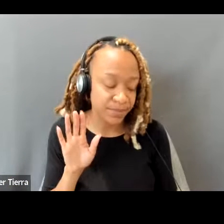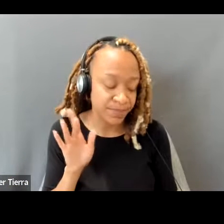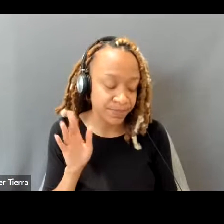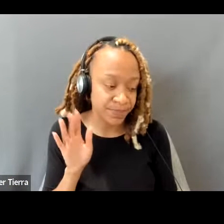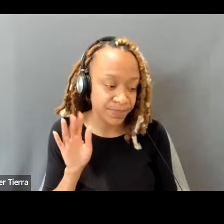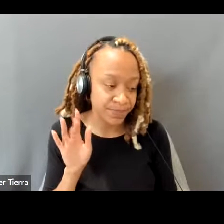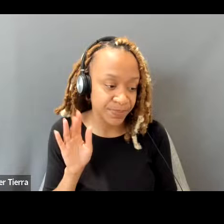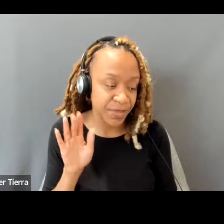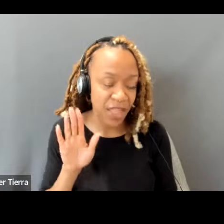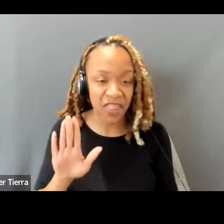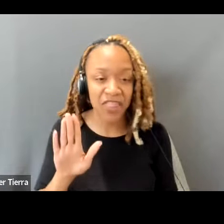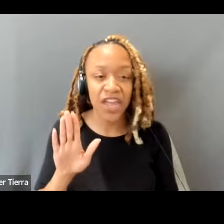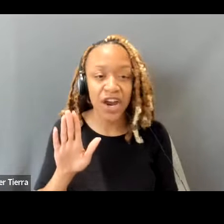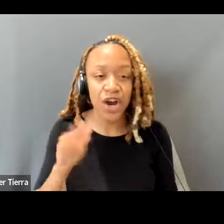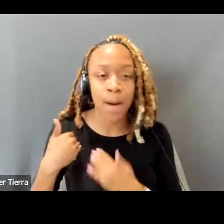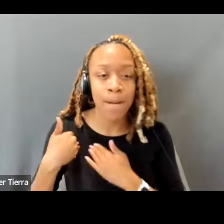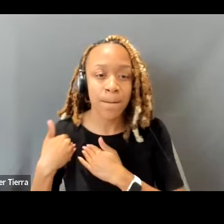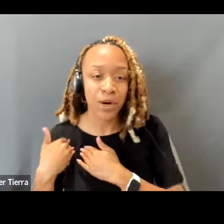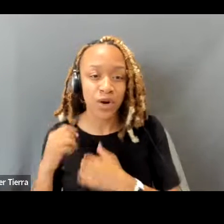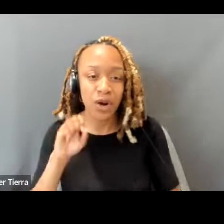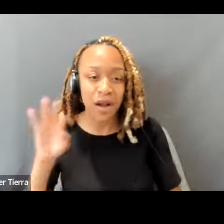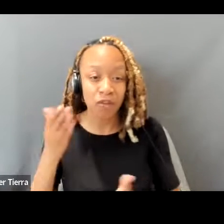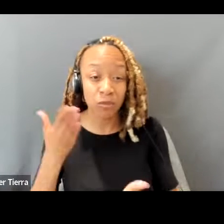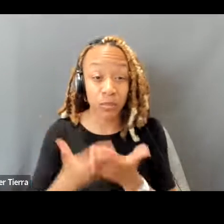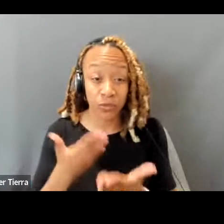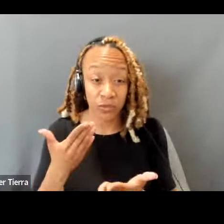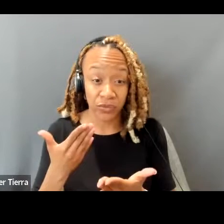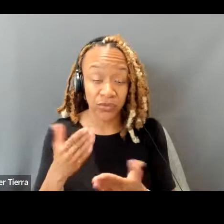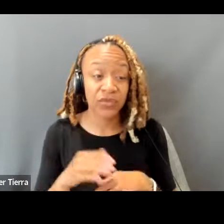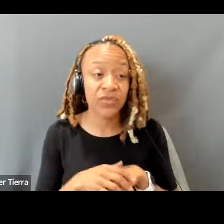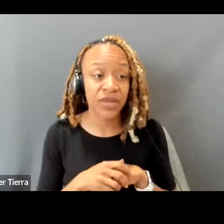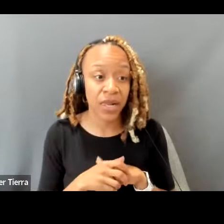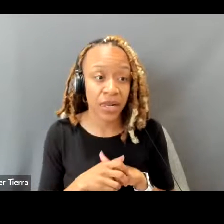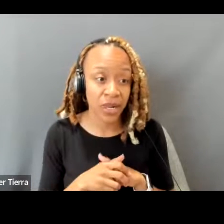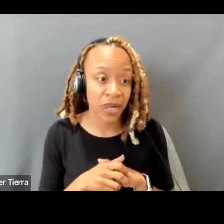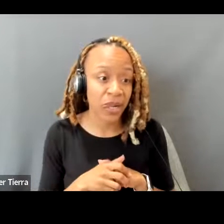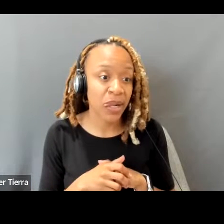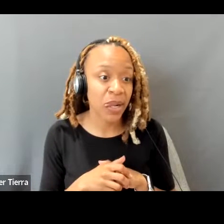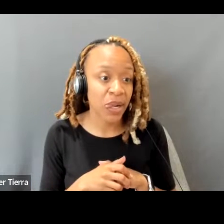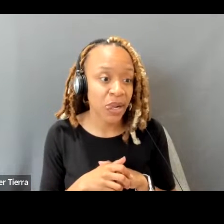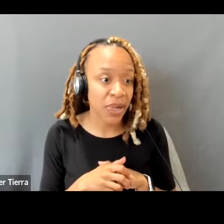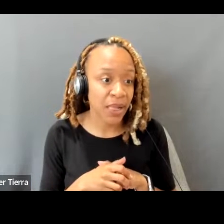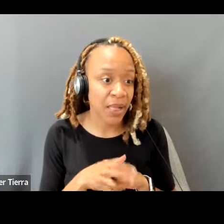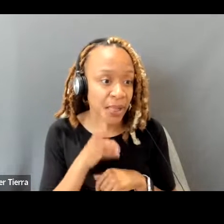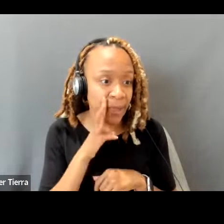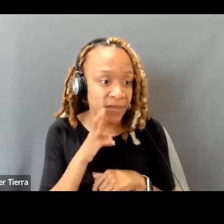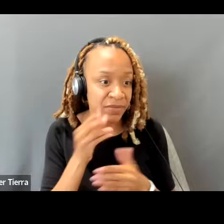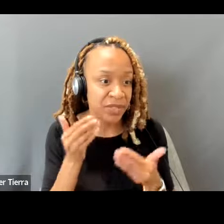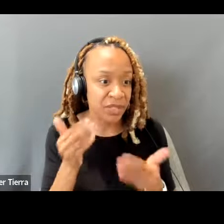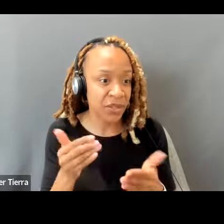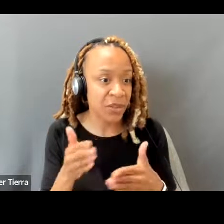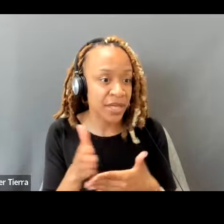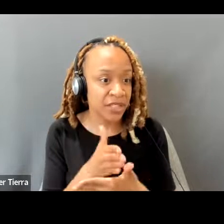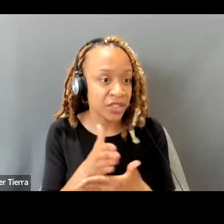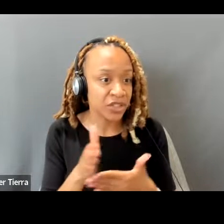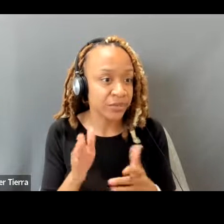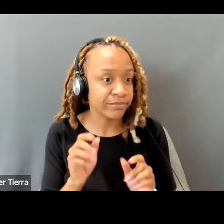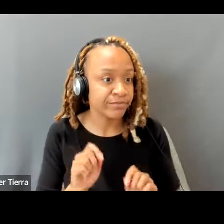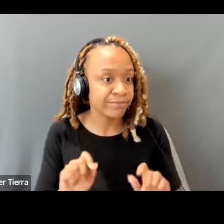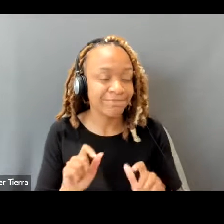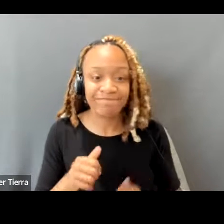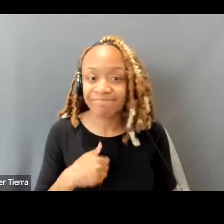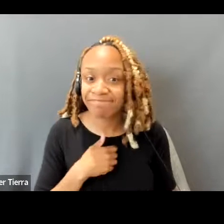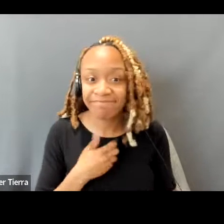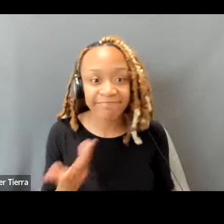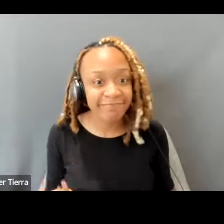burden of proof. Now again, let me see if I can share my screen. Nope, still can't share